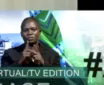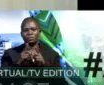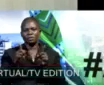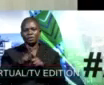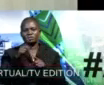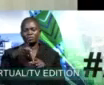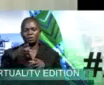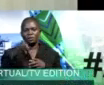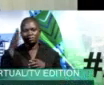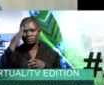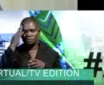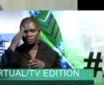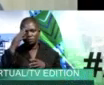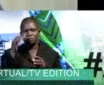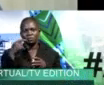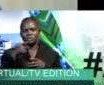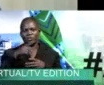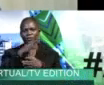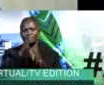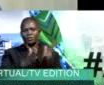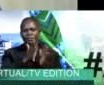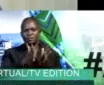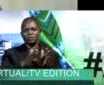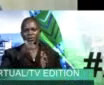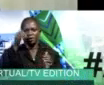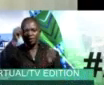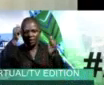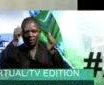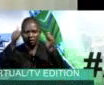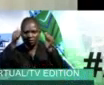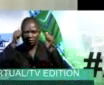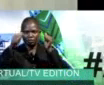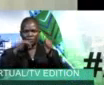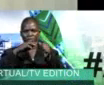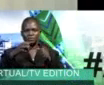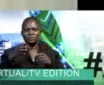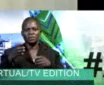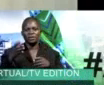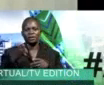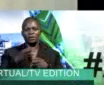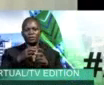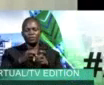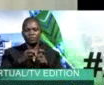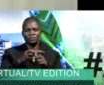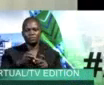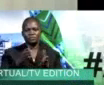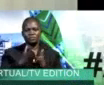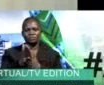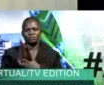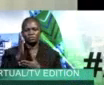comments. As you are aware, the present administration is pursuing very